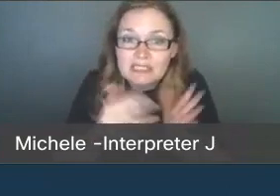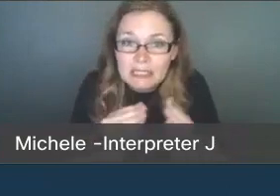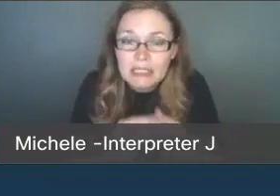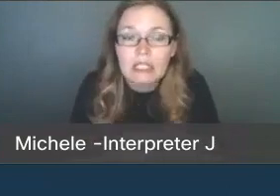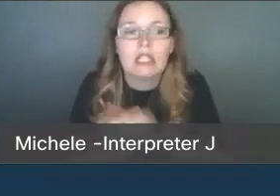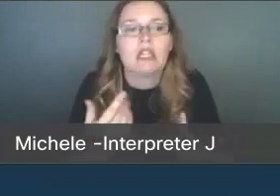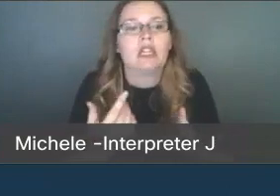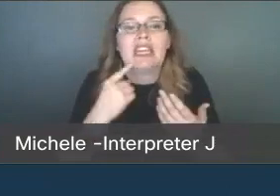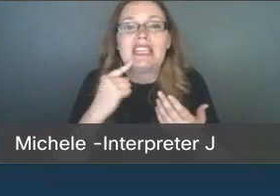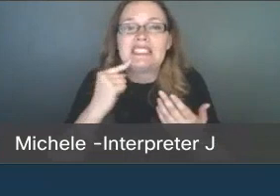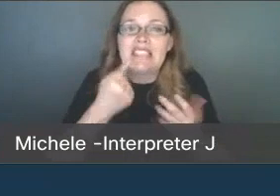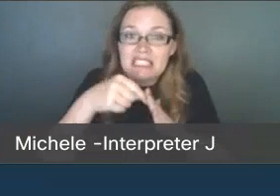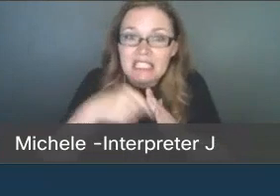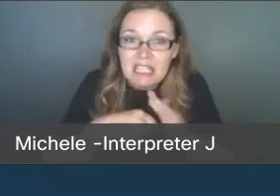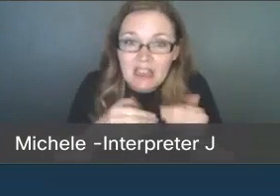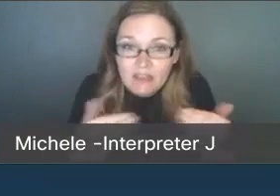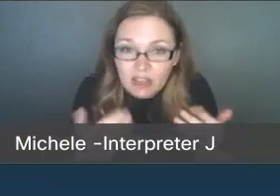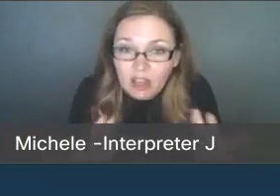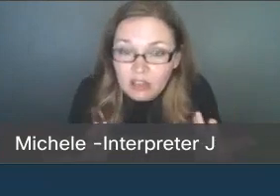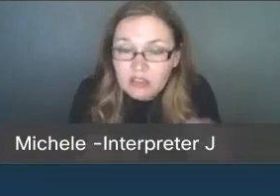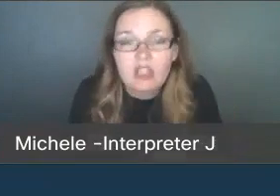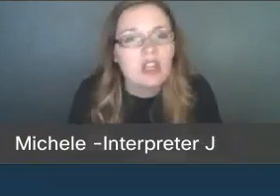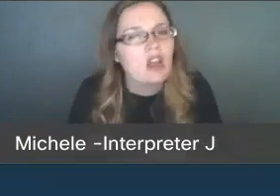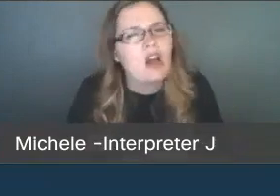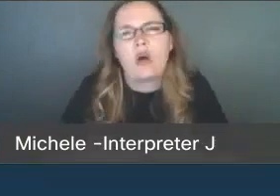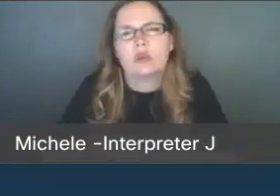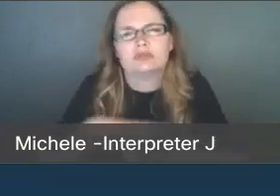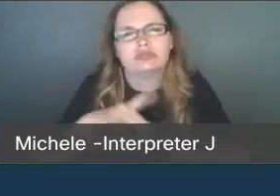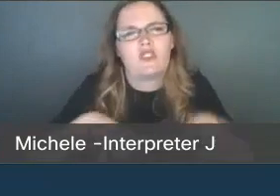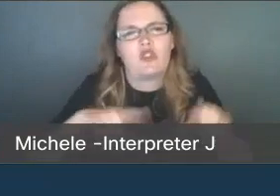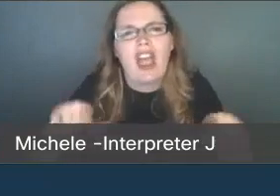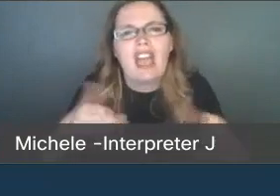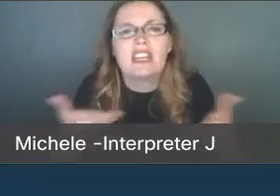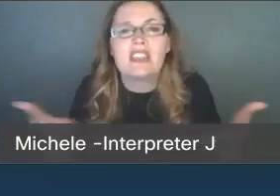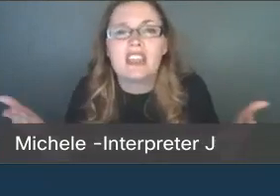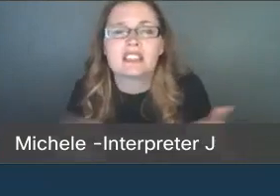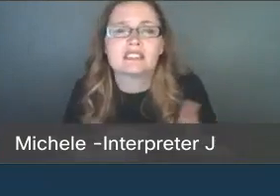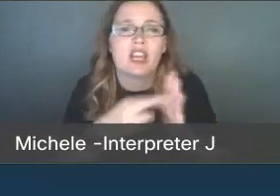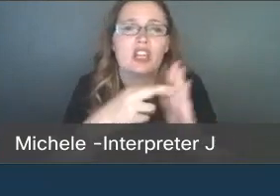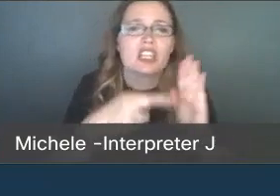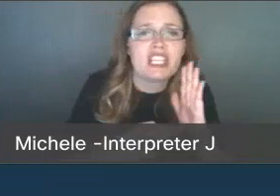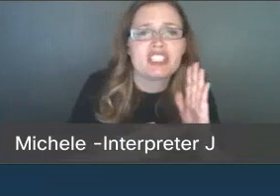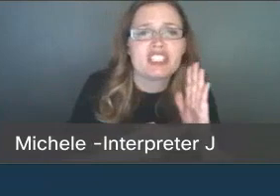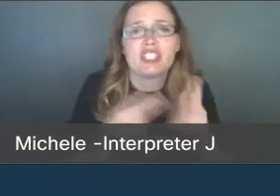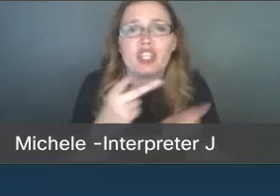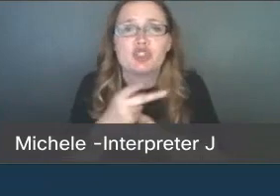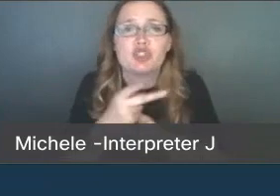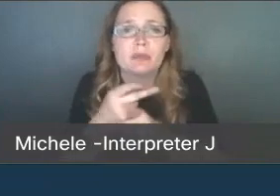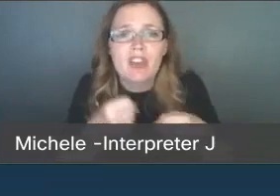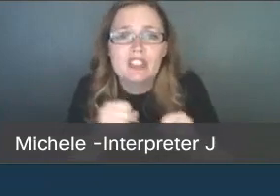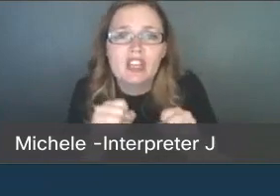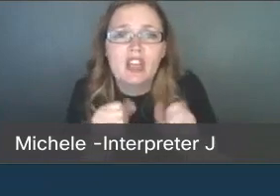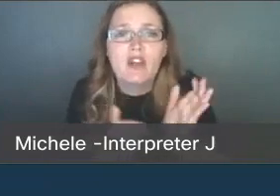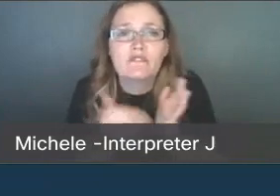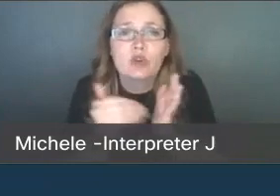to be receiving in this context. And it could be a whole different slew of things. It could be conditions, supervised strategies, frequency of